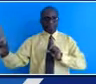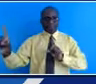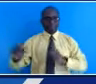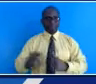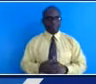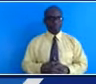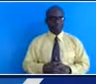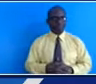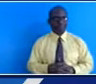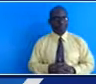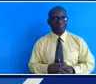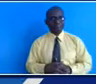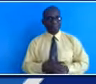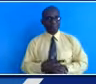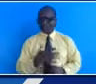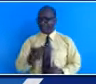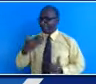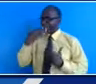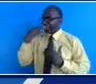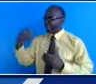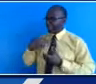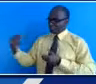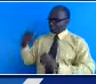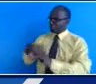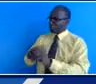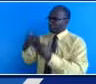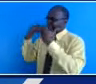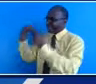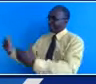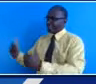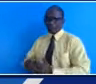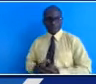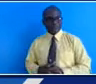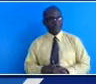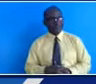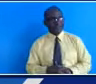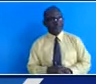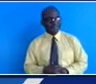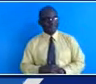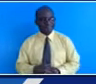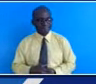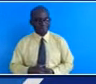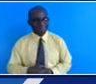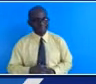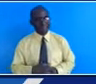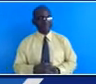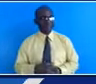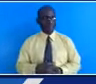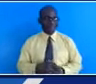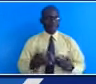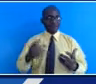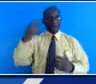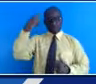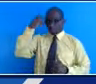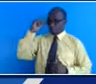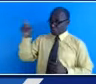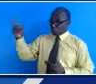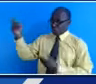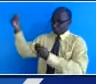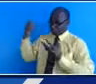Thank you very much, County Executive Latimer. First, again, a thank you to you and to your team, Bridget, and others for the work that you've done